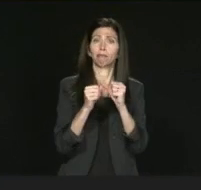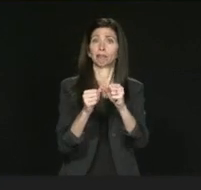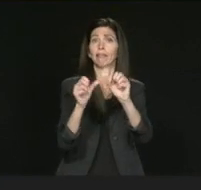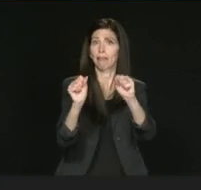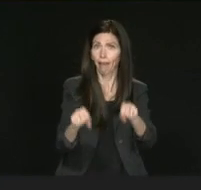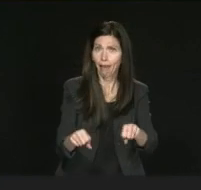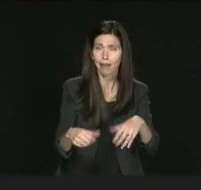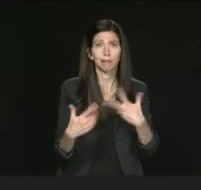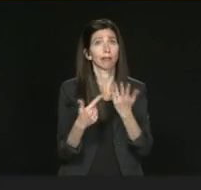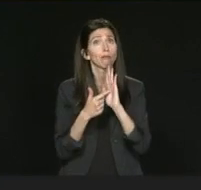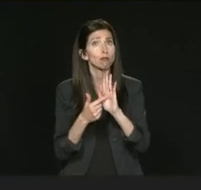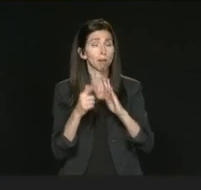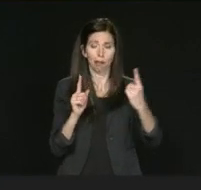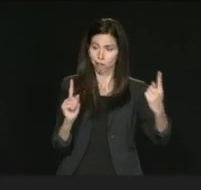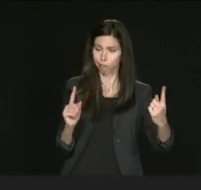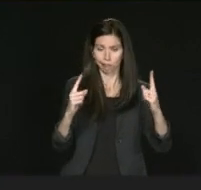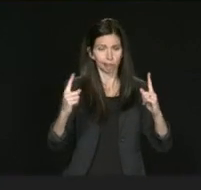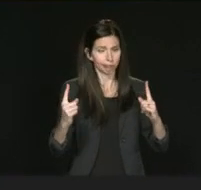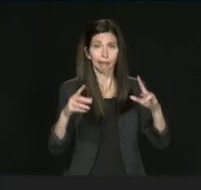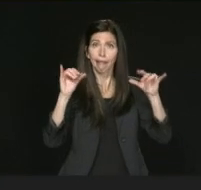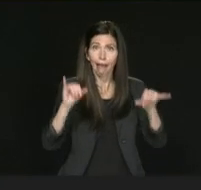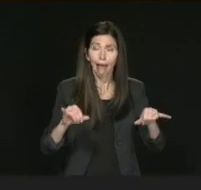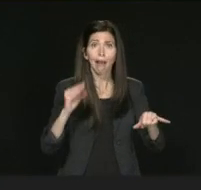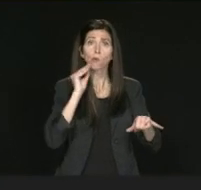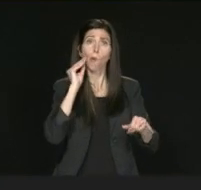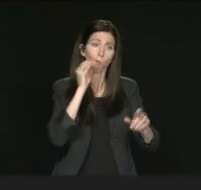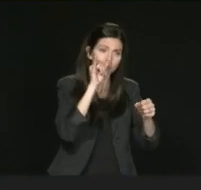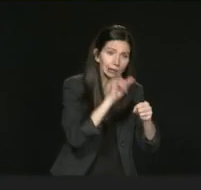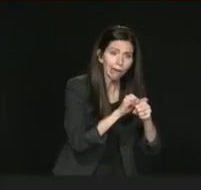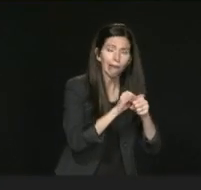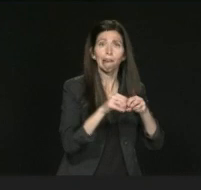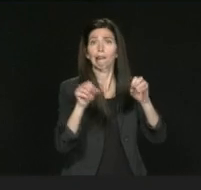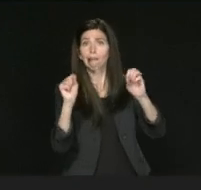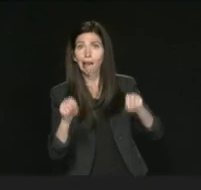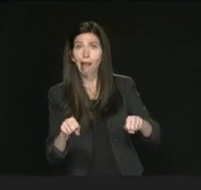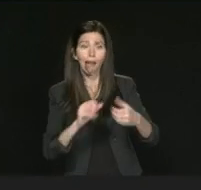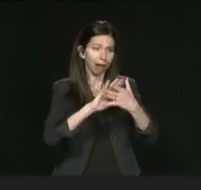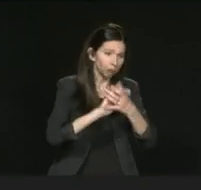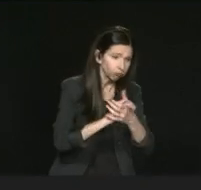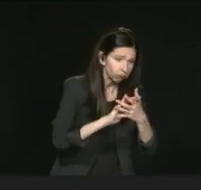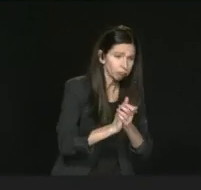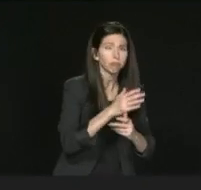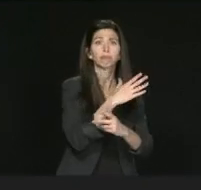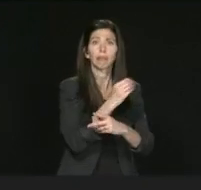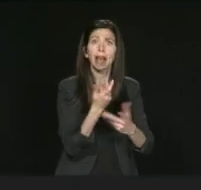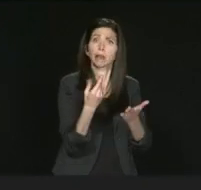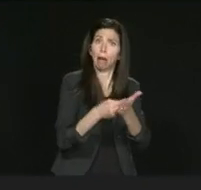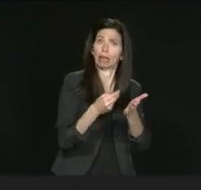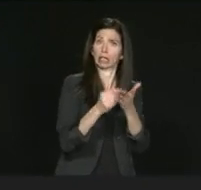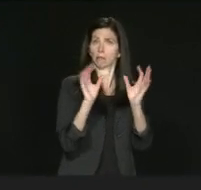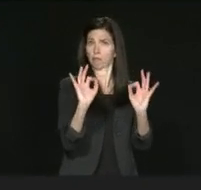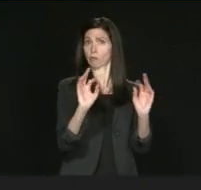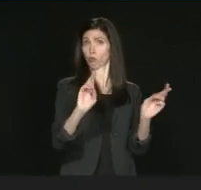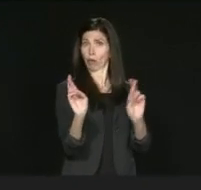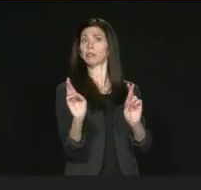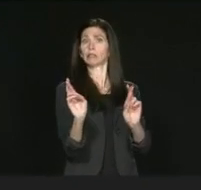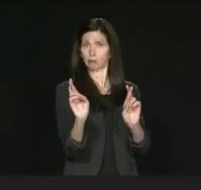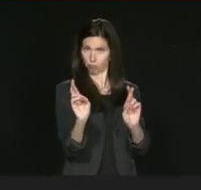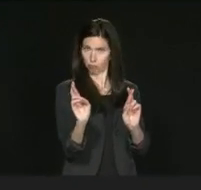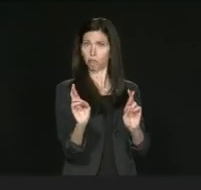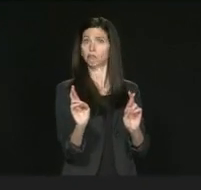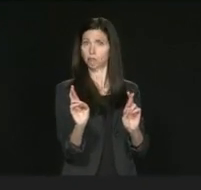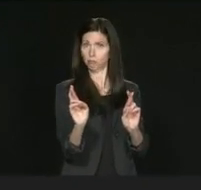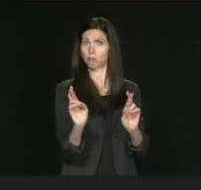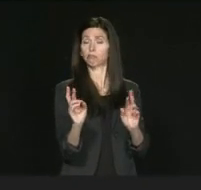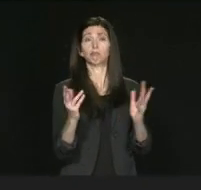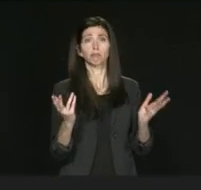measures that, in many cases, was going to prevent them from going to work. So, remain healthy while still being able to